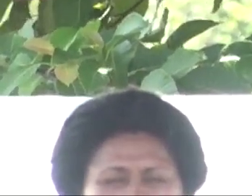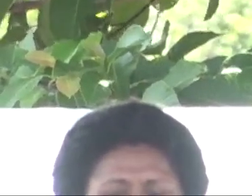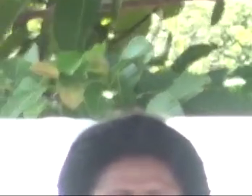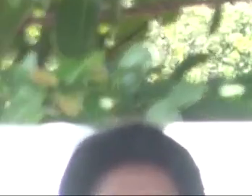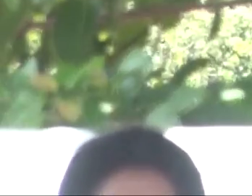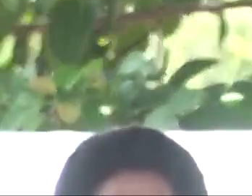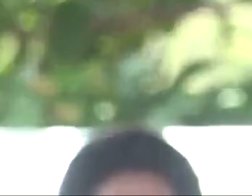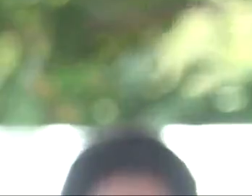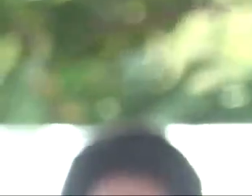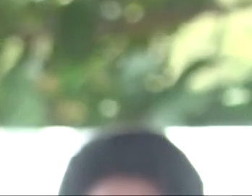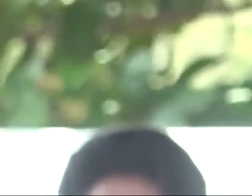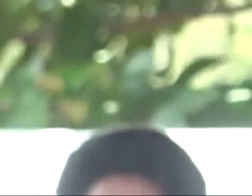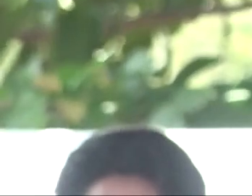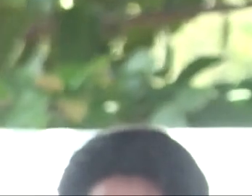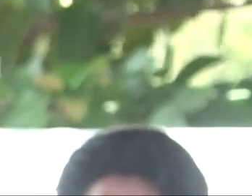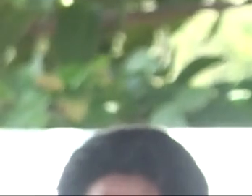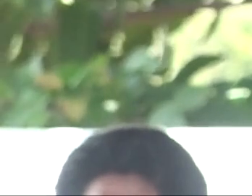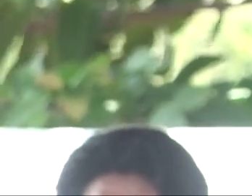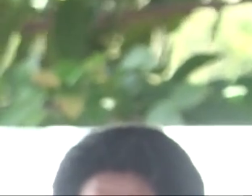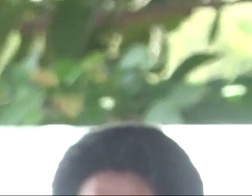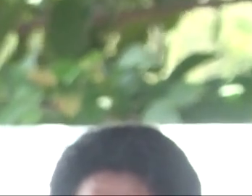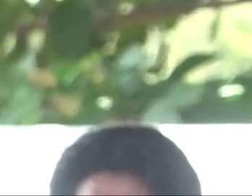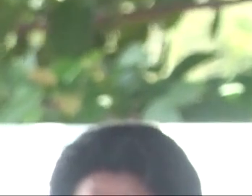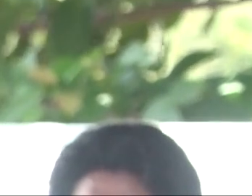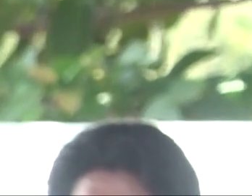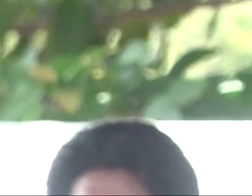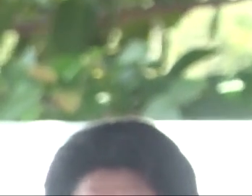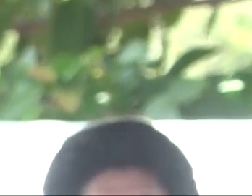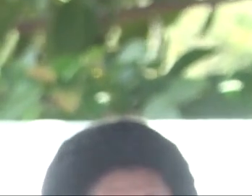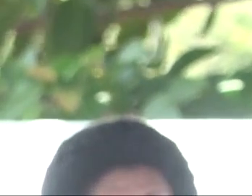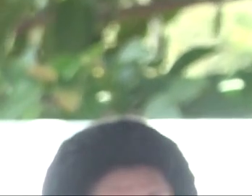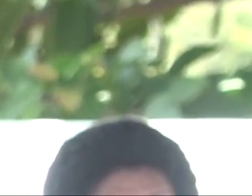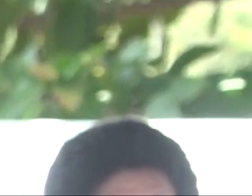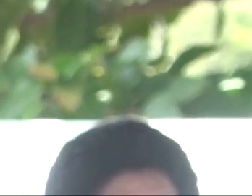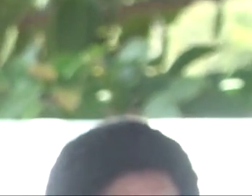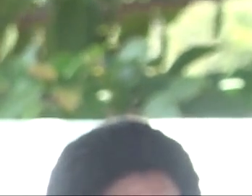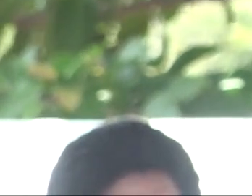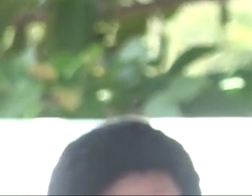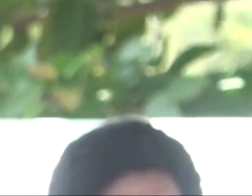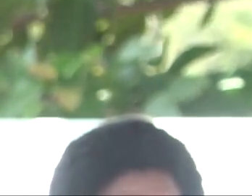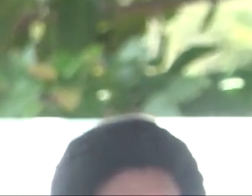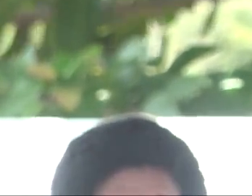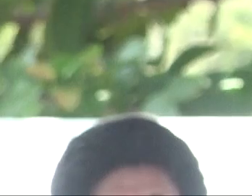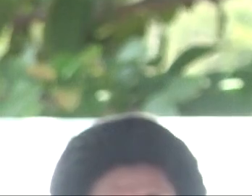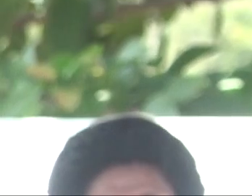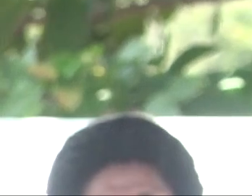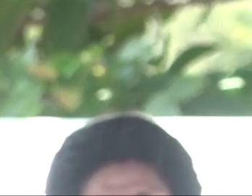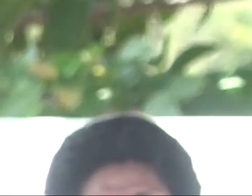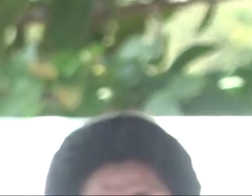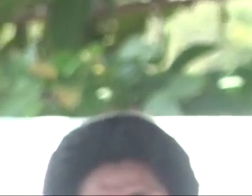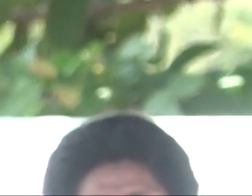our very own here at home. To the hardworking volunteers, invited